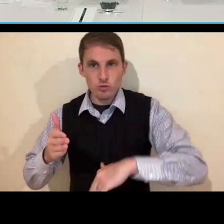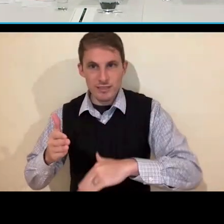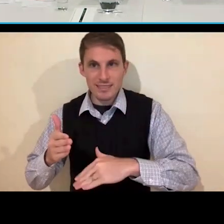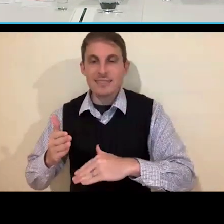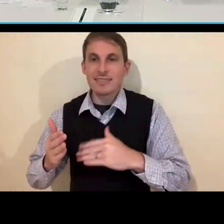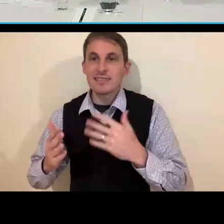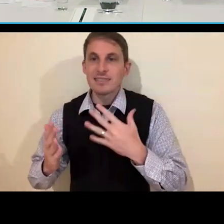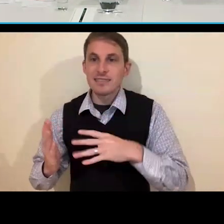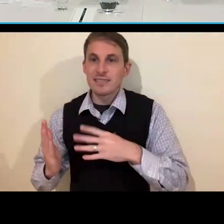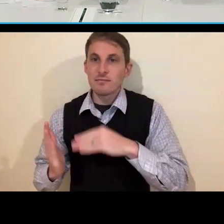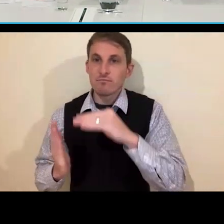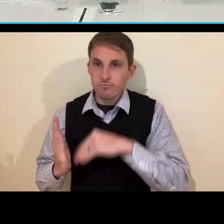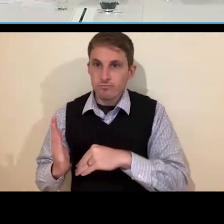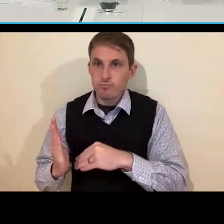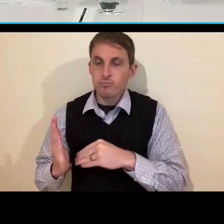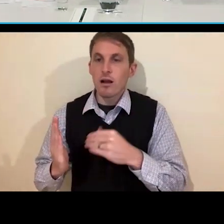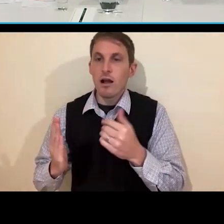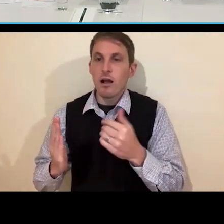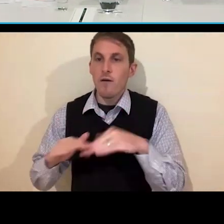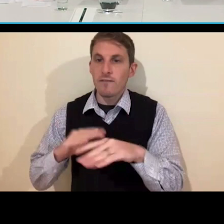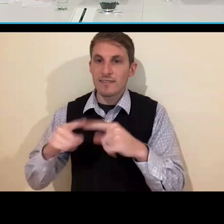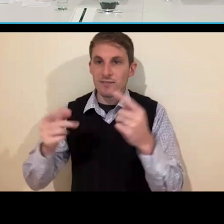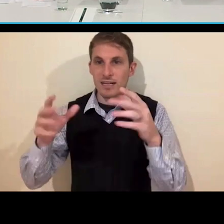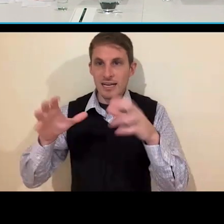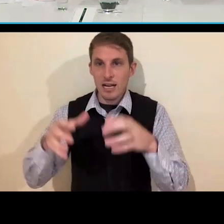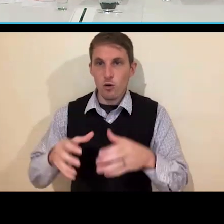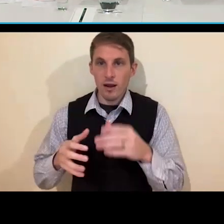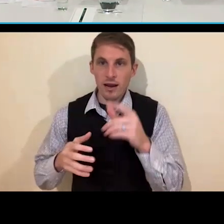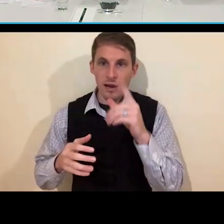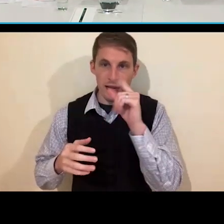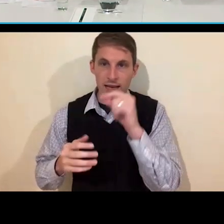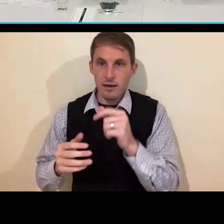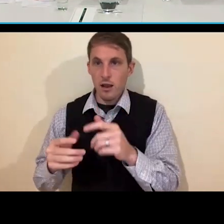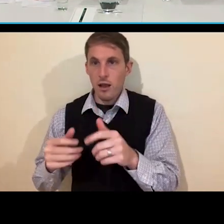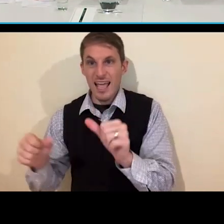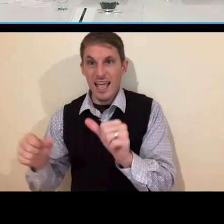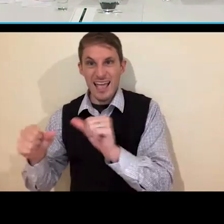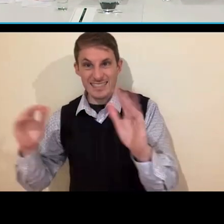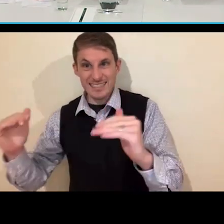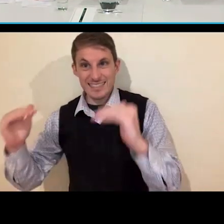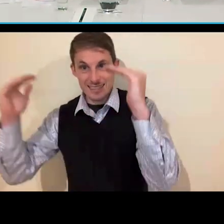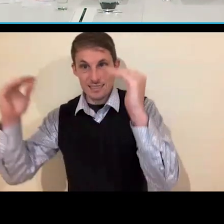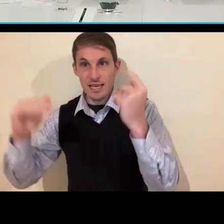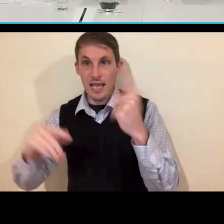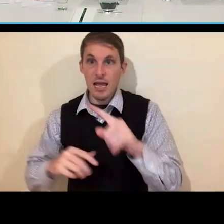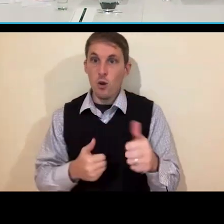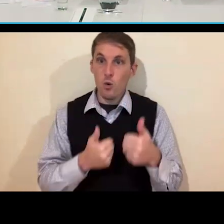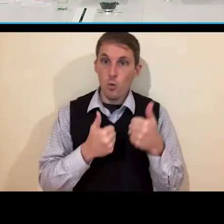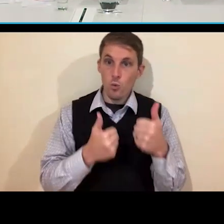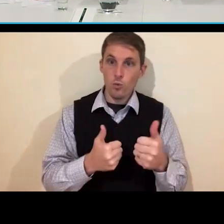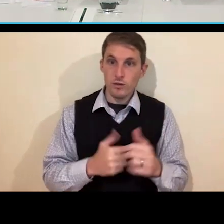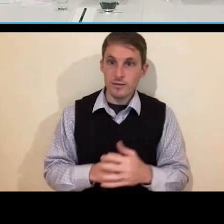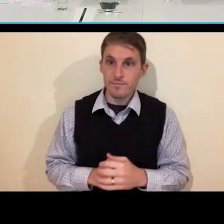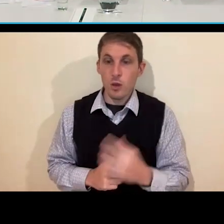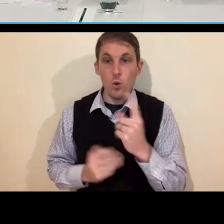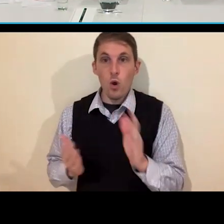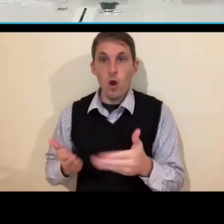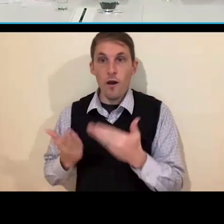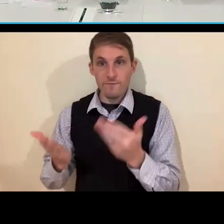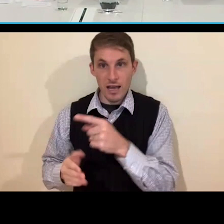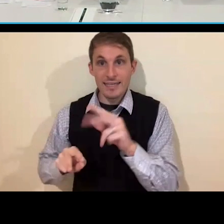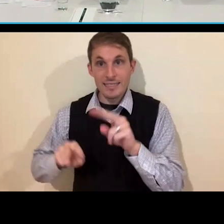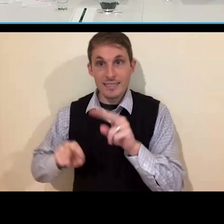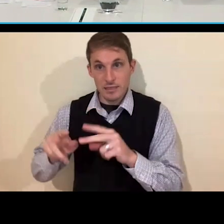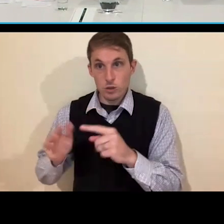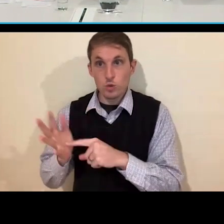mode, scored against the categories of excellence and good. Those that were offered a consumer experience assessment